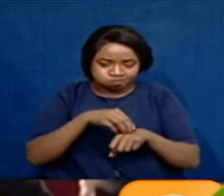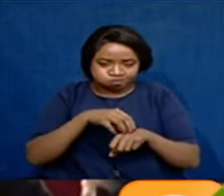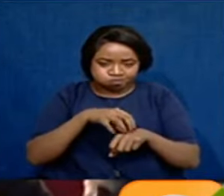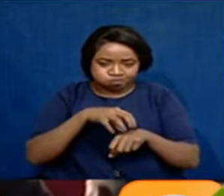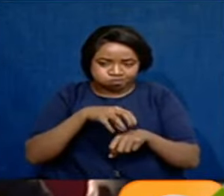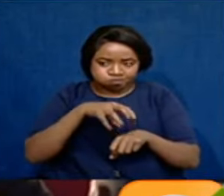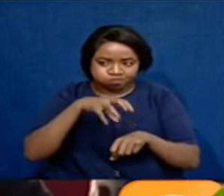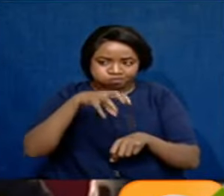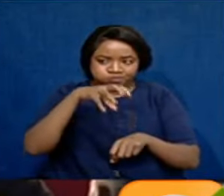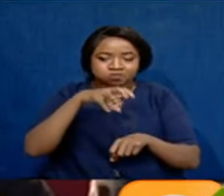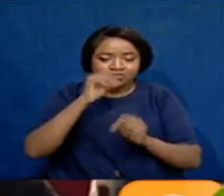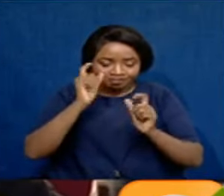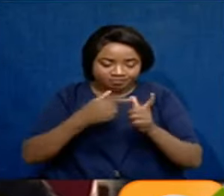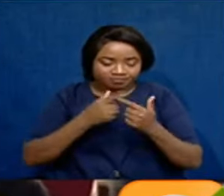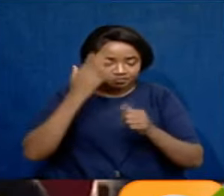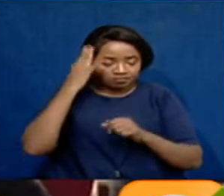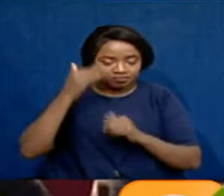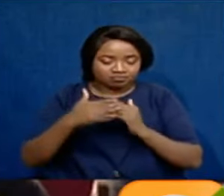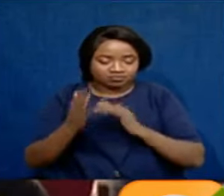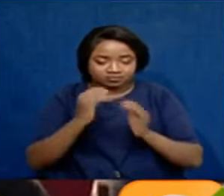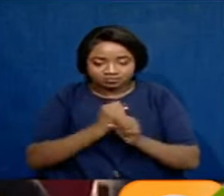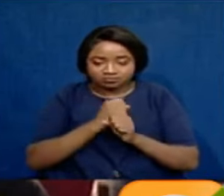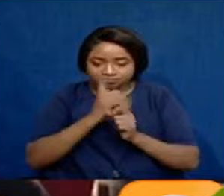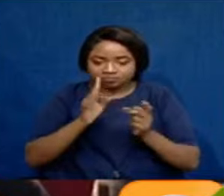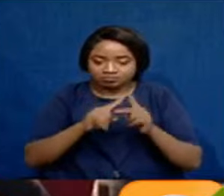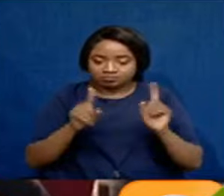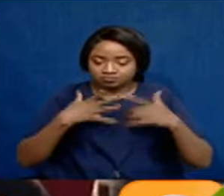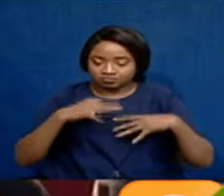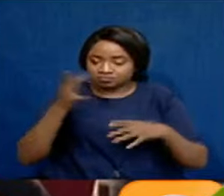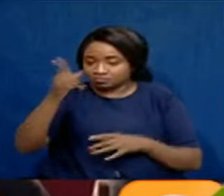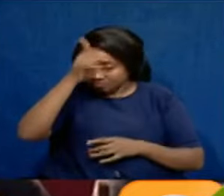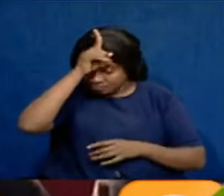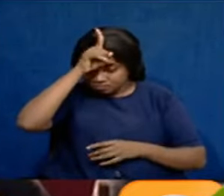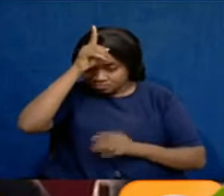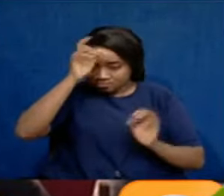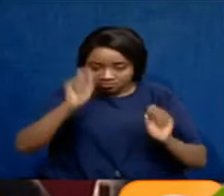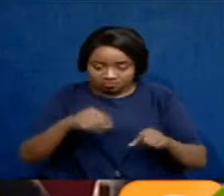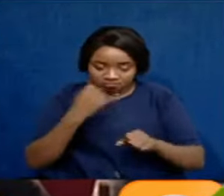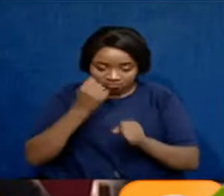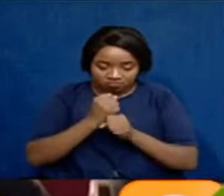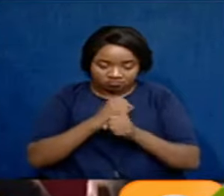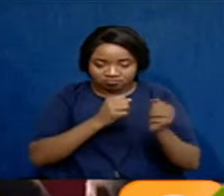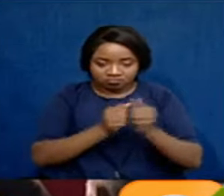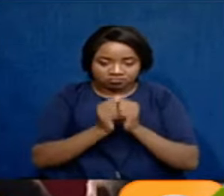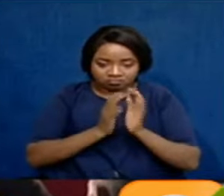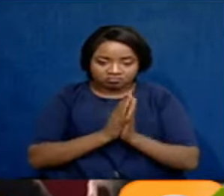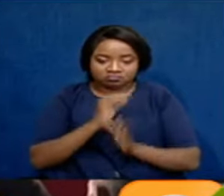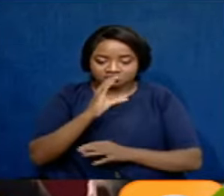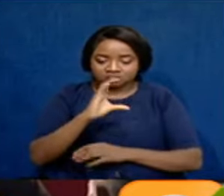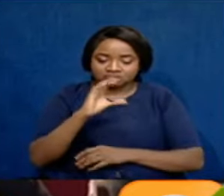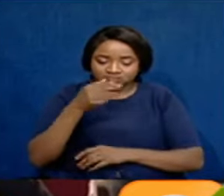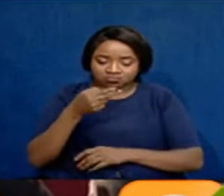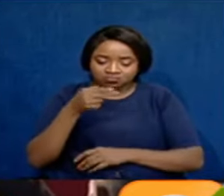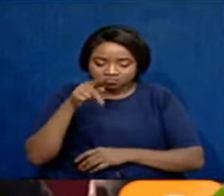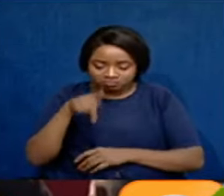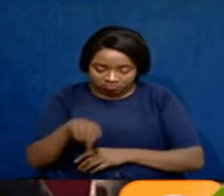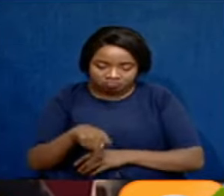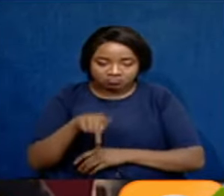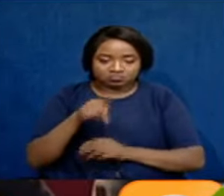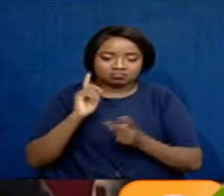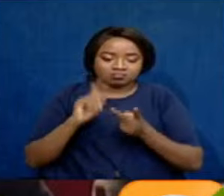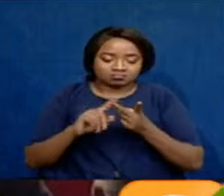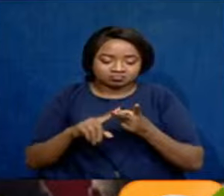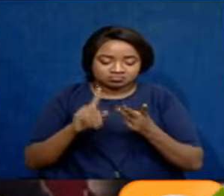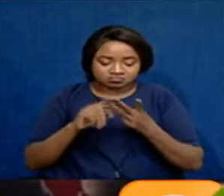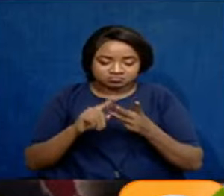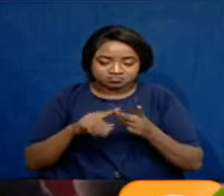in remote areas, in rural areas, is it possible to incorporate the community health workers, even people in informal settlements,